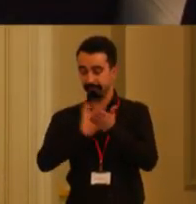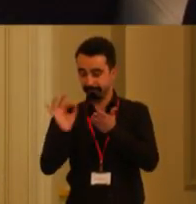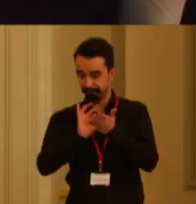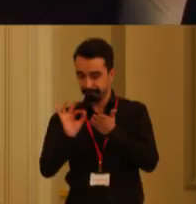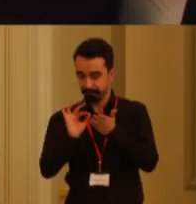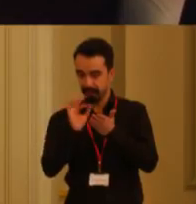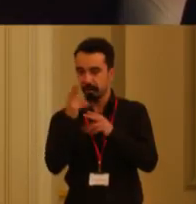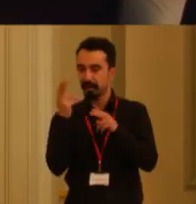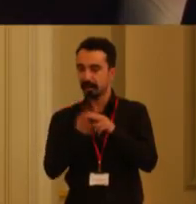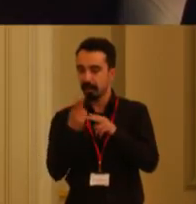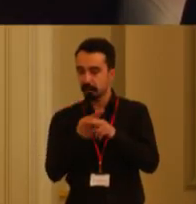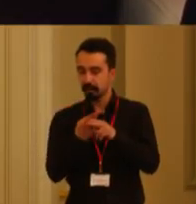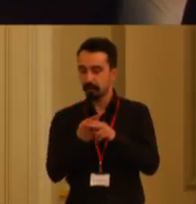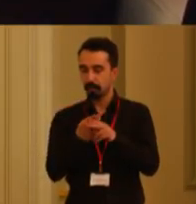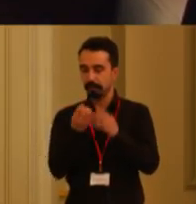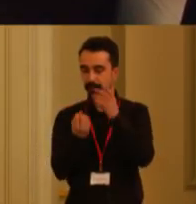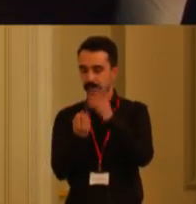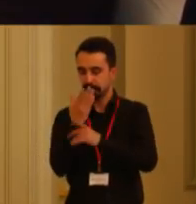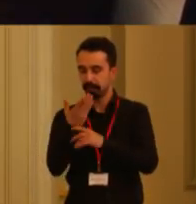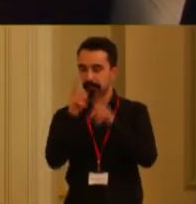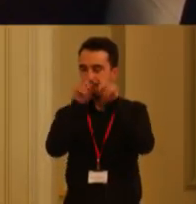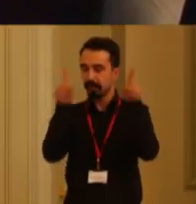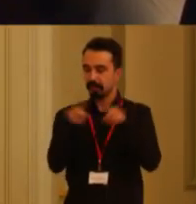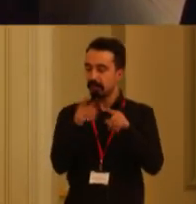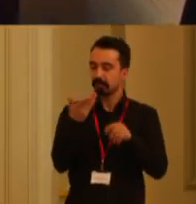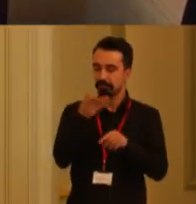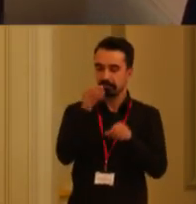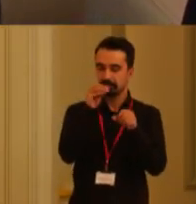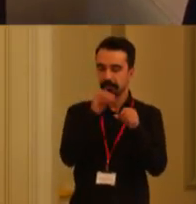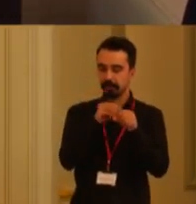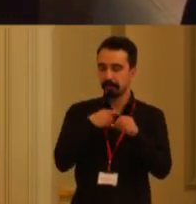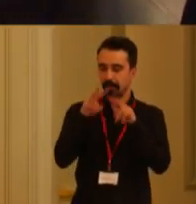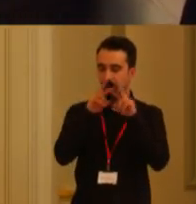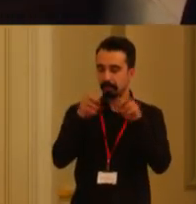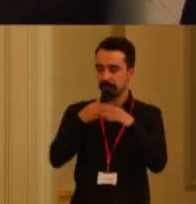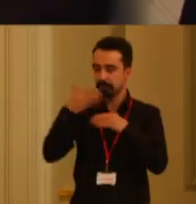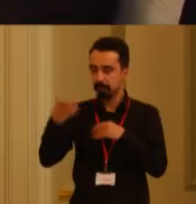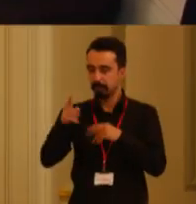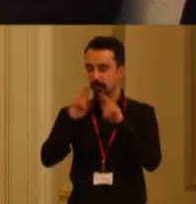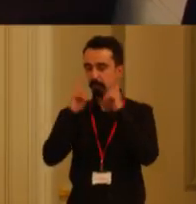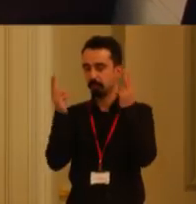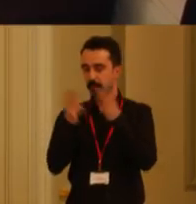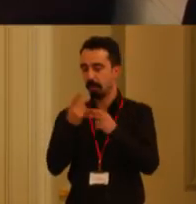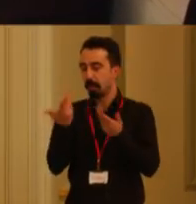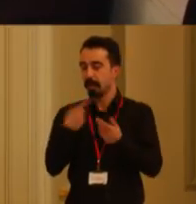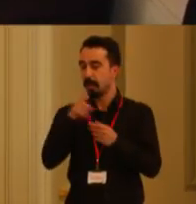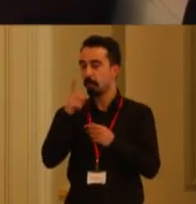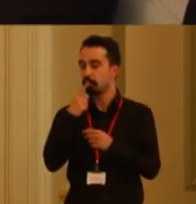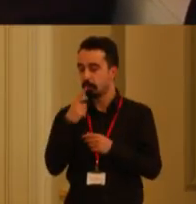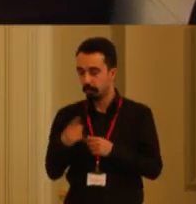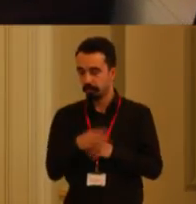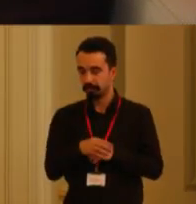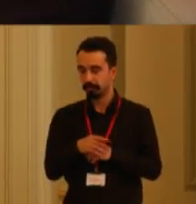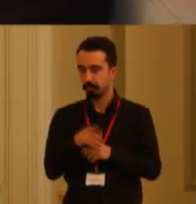your blog, in the jam blog, in the marmalade blog, how about their perspectives? And